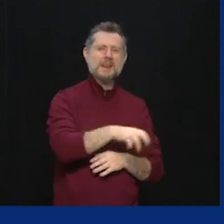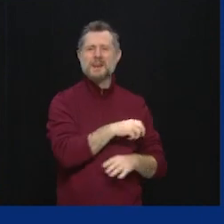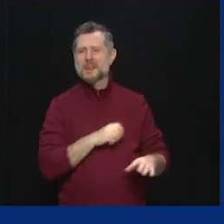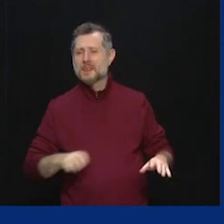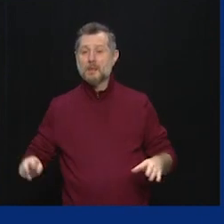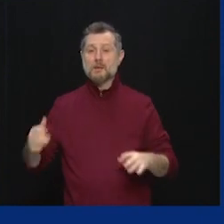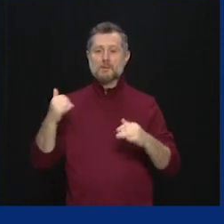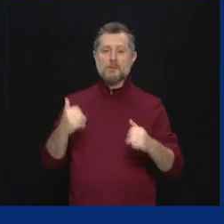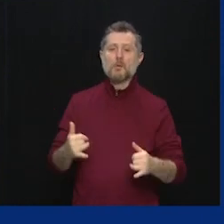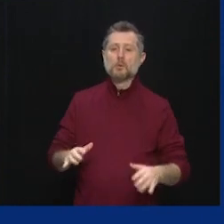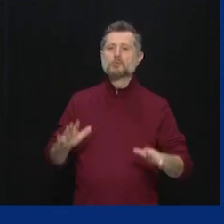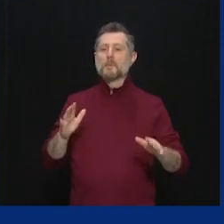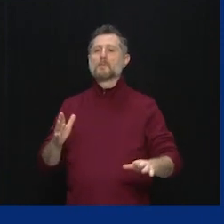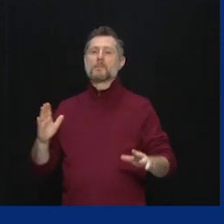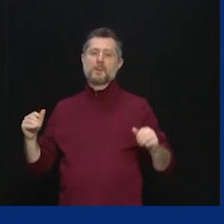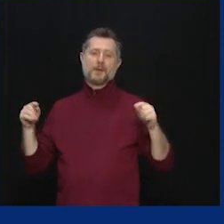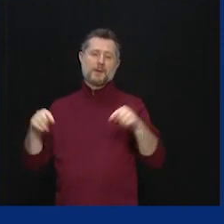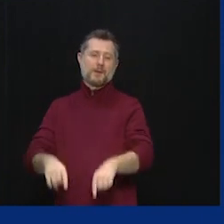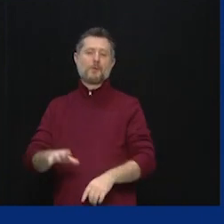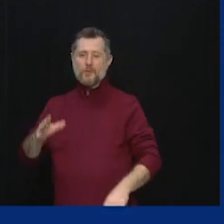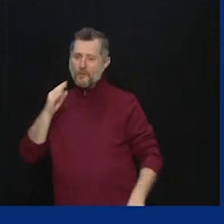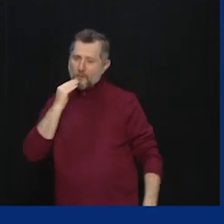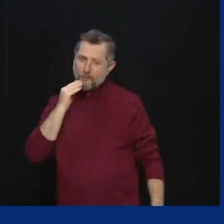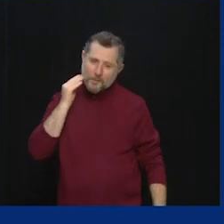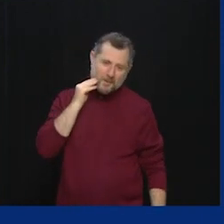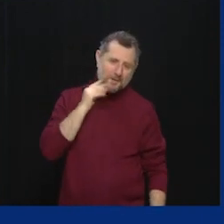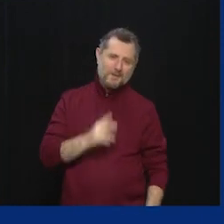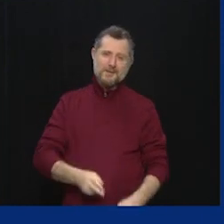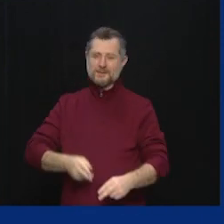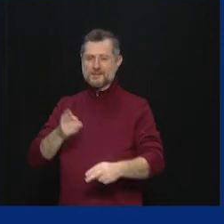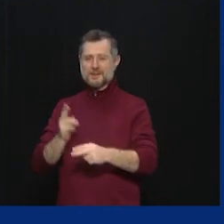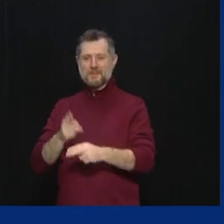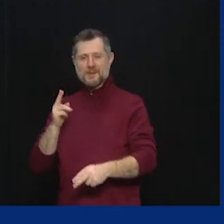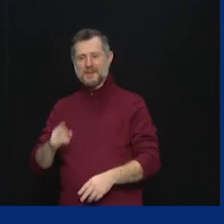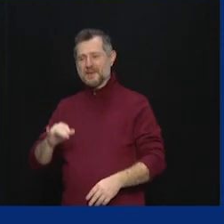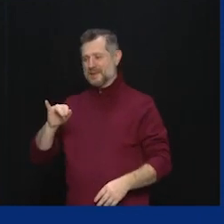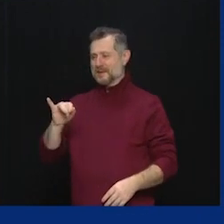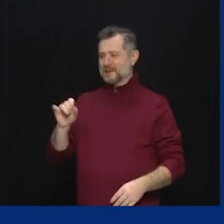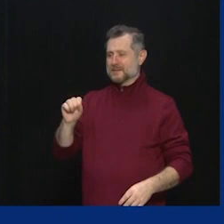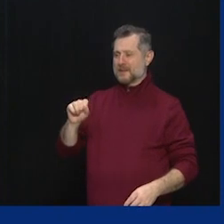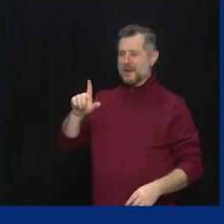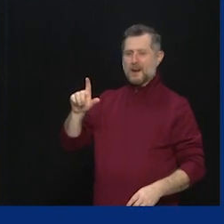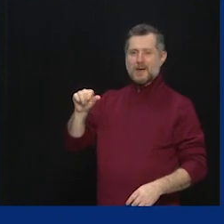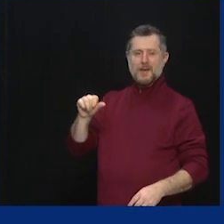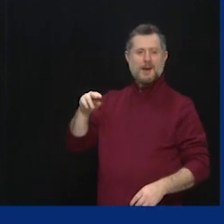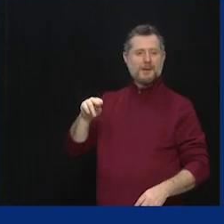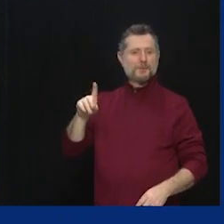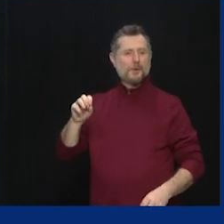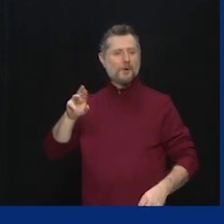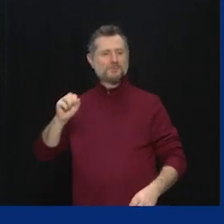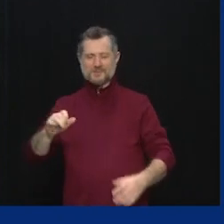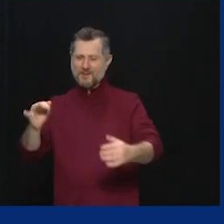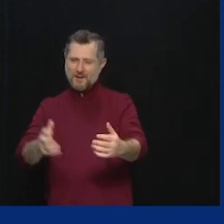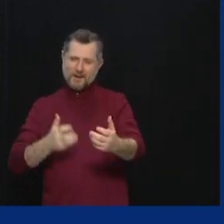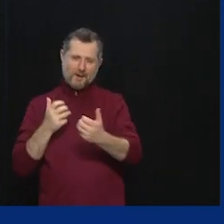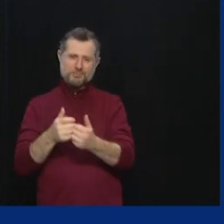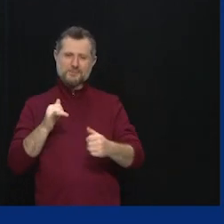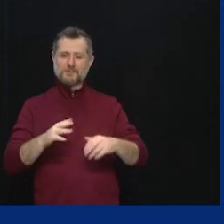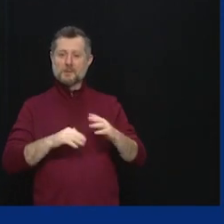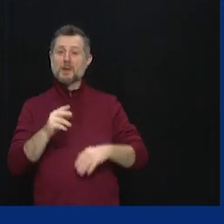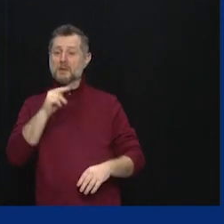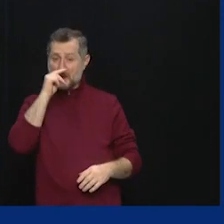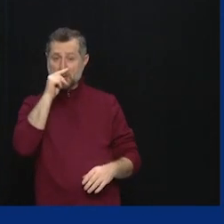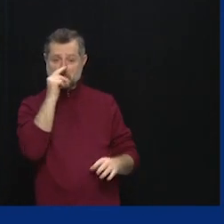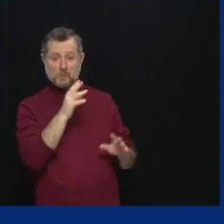is Islanders. It's right and fitting. And while we love Nassau Coliseum, it seemed a